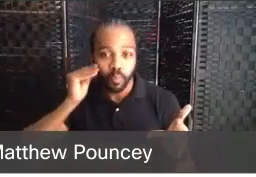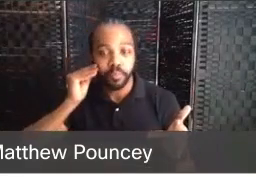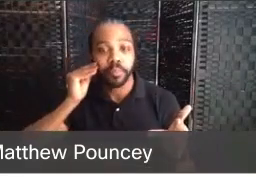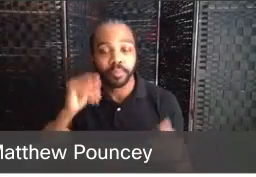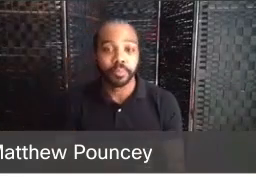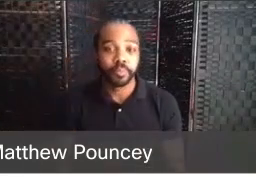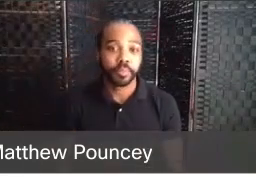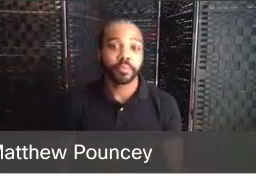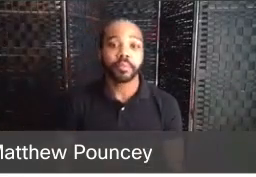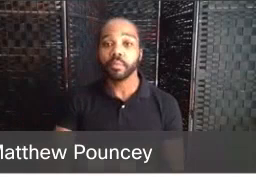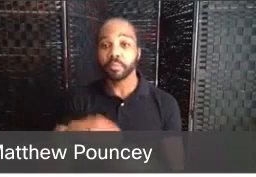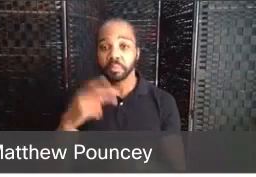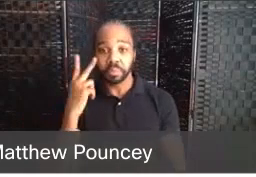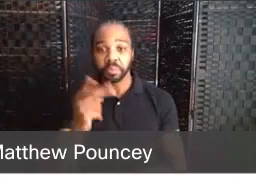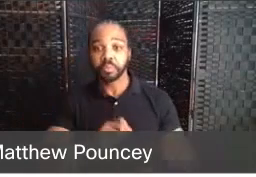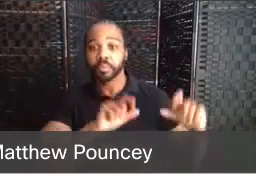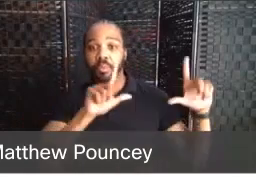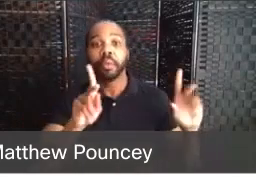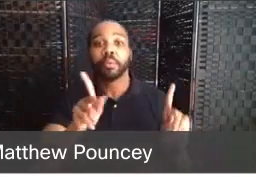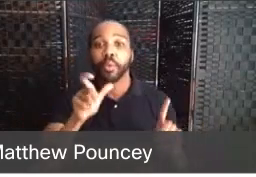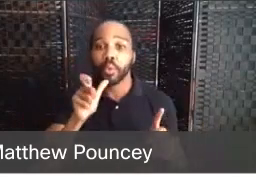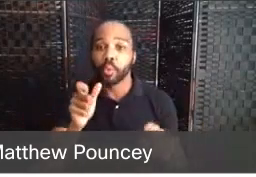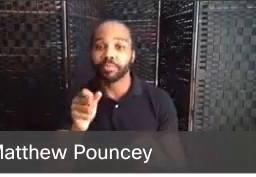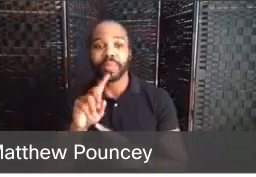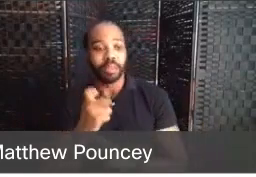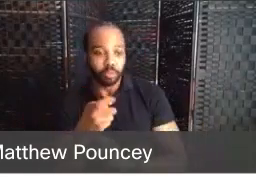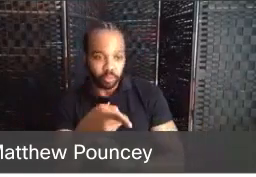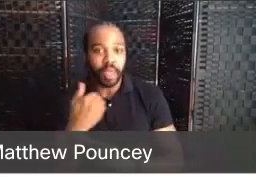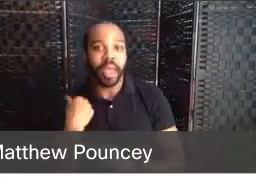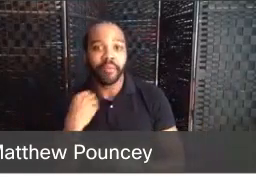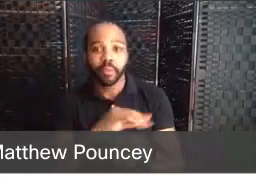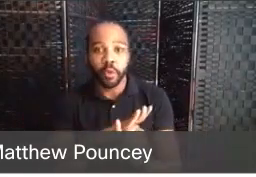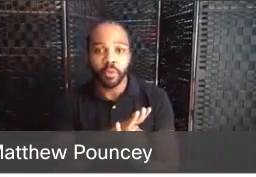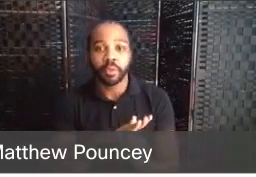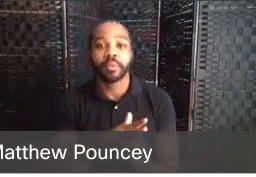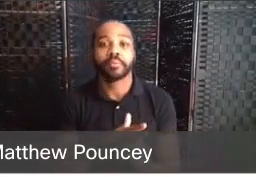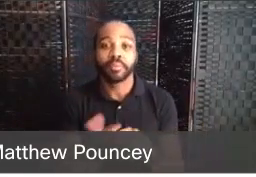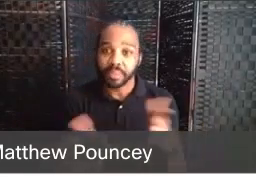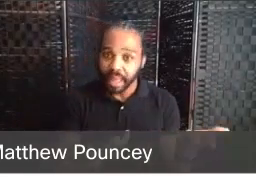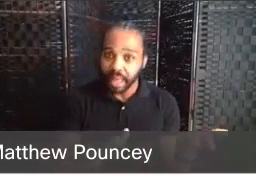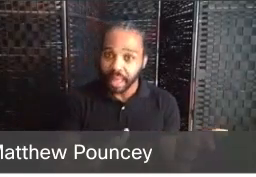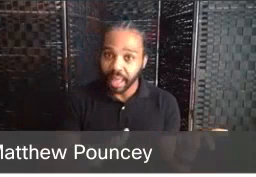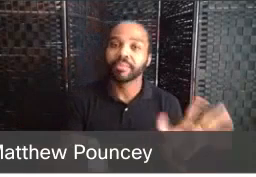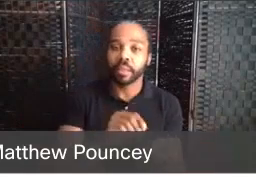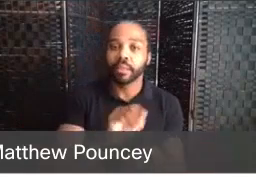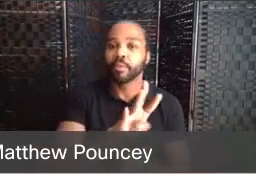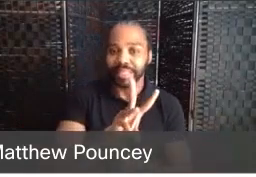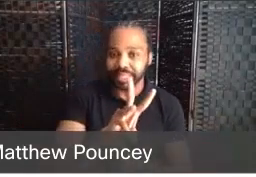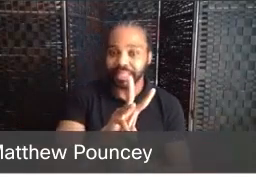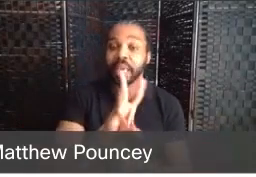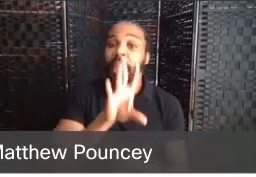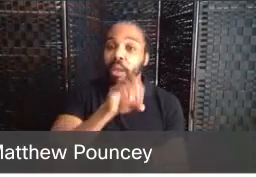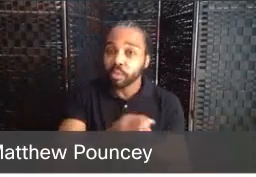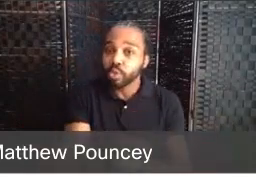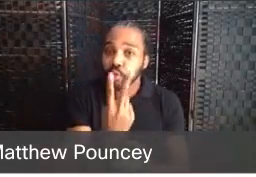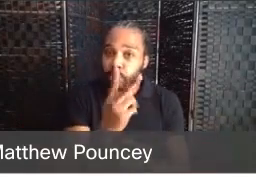People diagnosed with COVID who've subsequently died, as I said, there have been 46, including 2 people who had